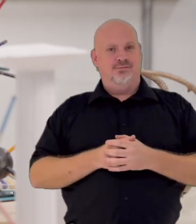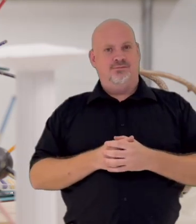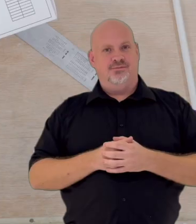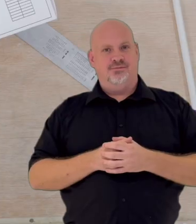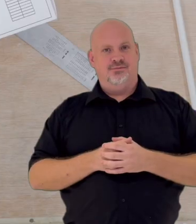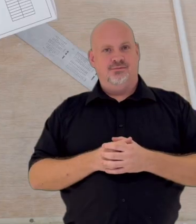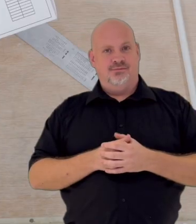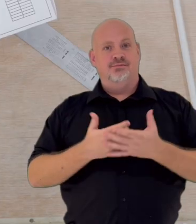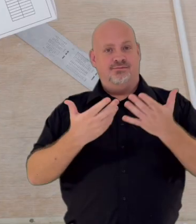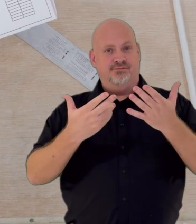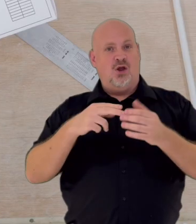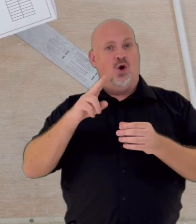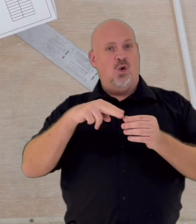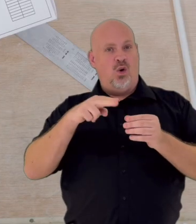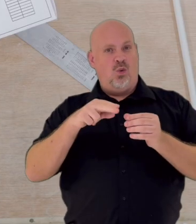glue here.